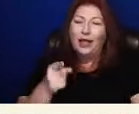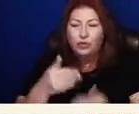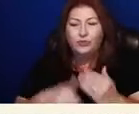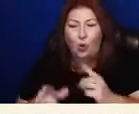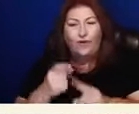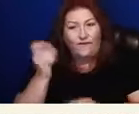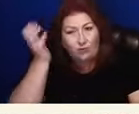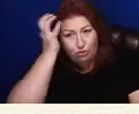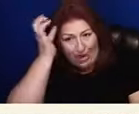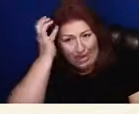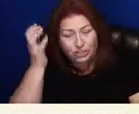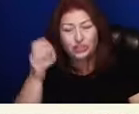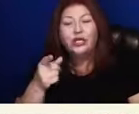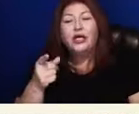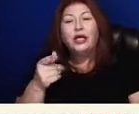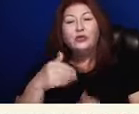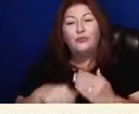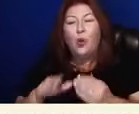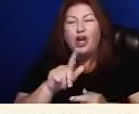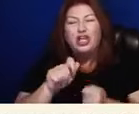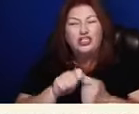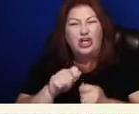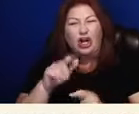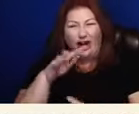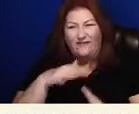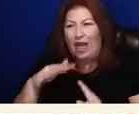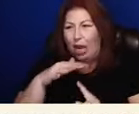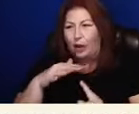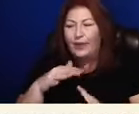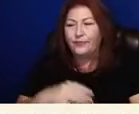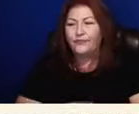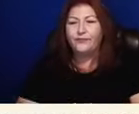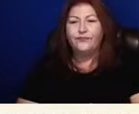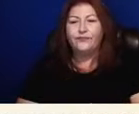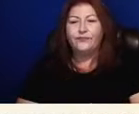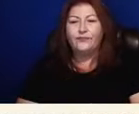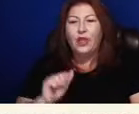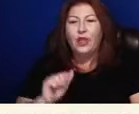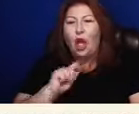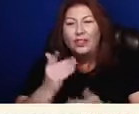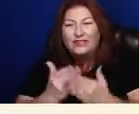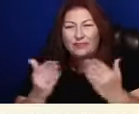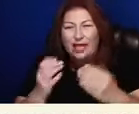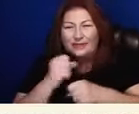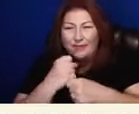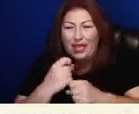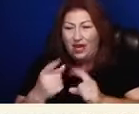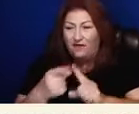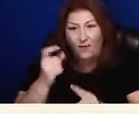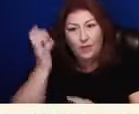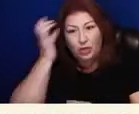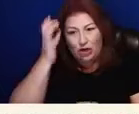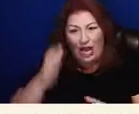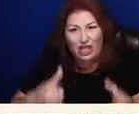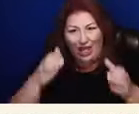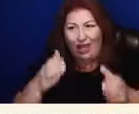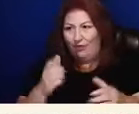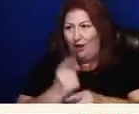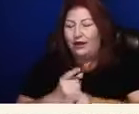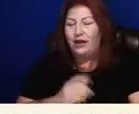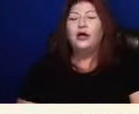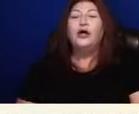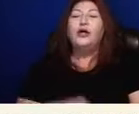trash, right? He was born in a certain environment. All of his supplies and makings came out of the trash can. Okay. And so